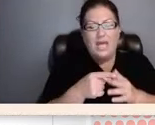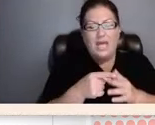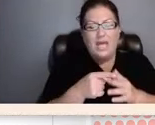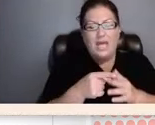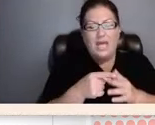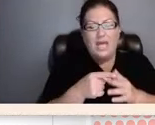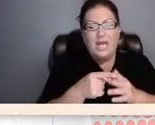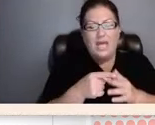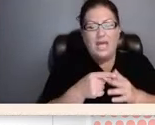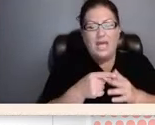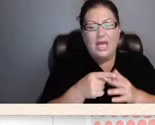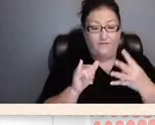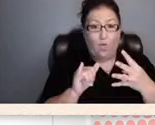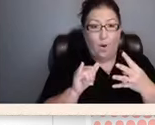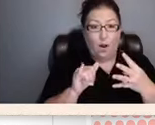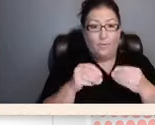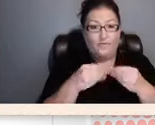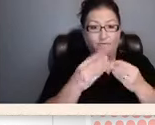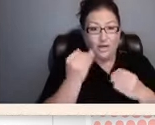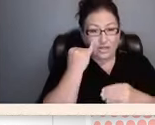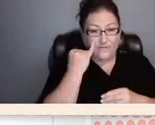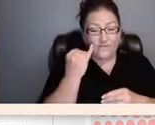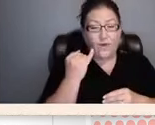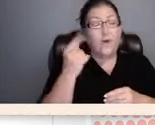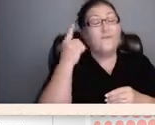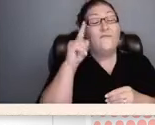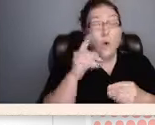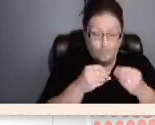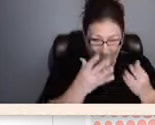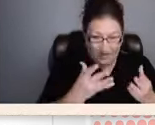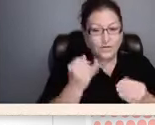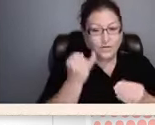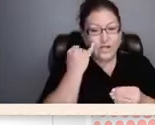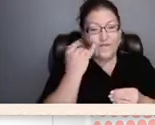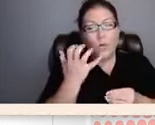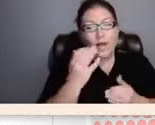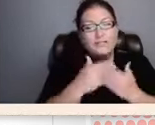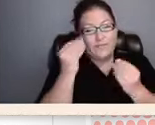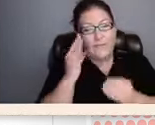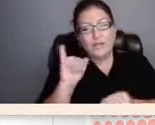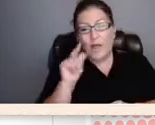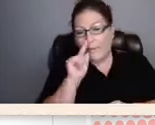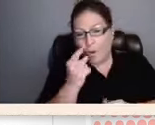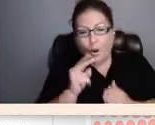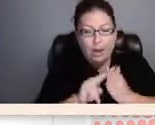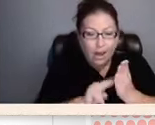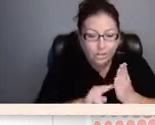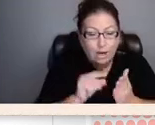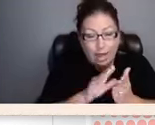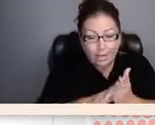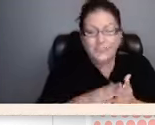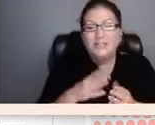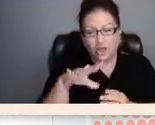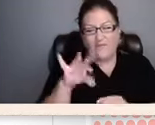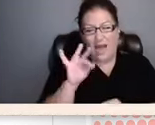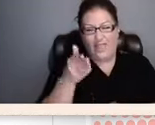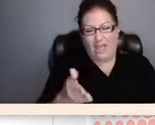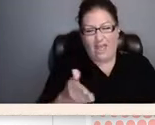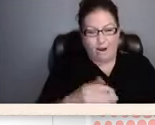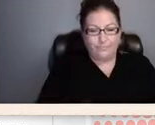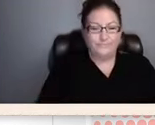four providers, if you want some information about managing entities, like some boring contract documents and stuff, you can find that all there.